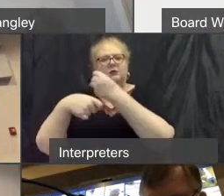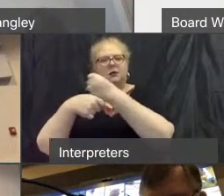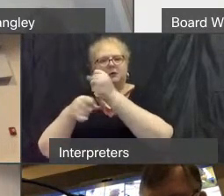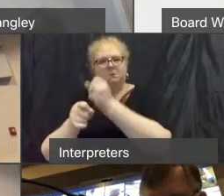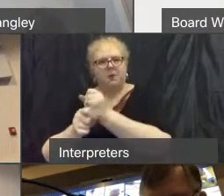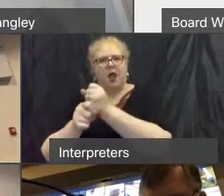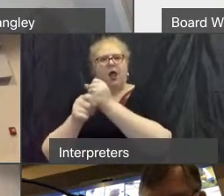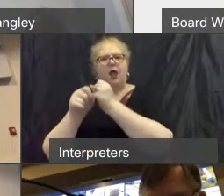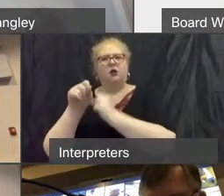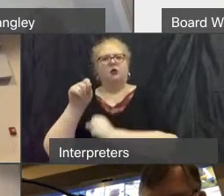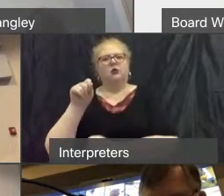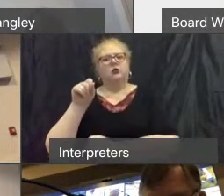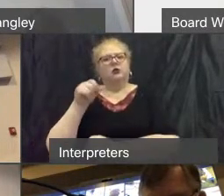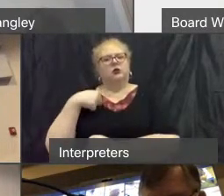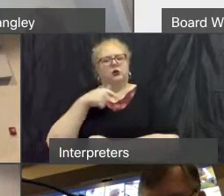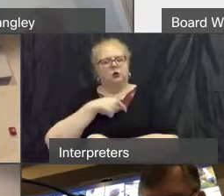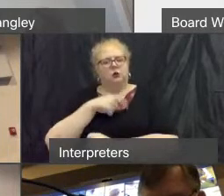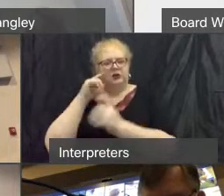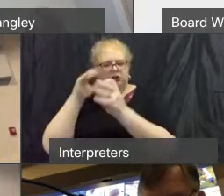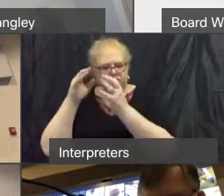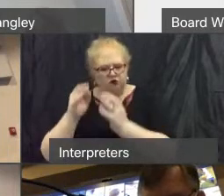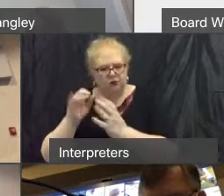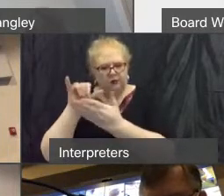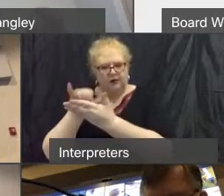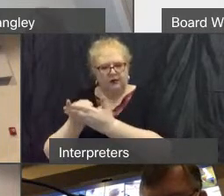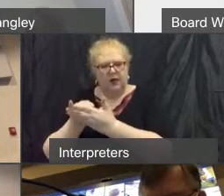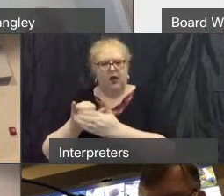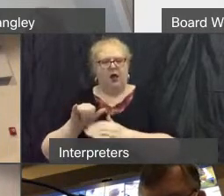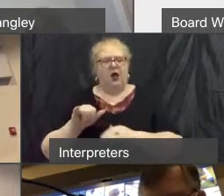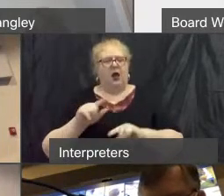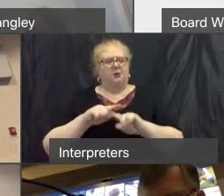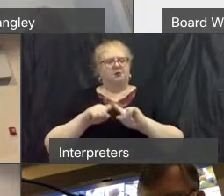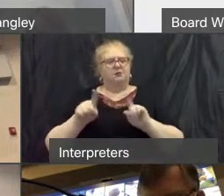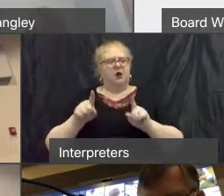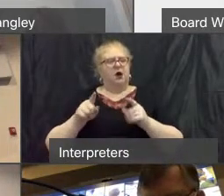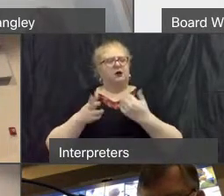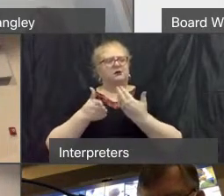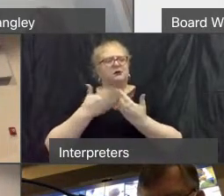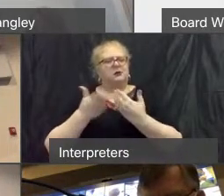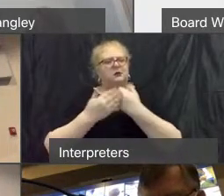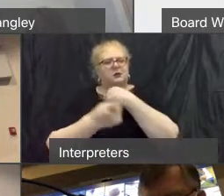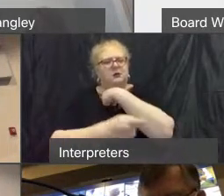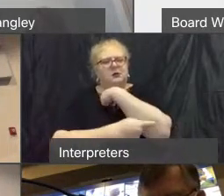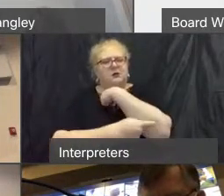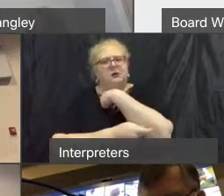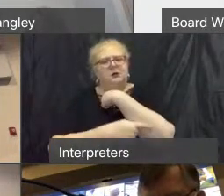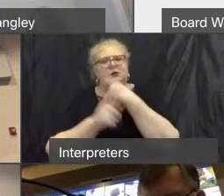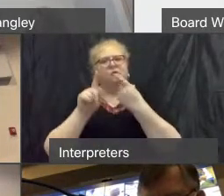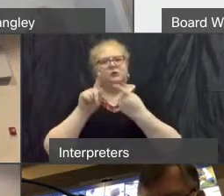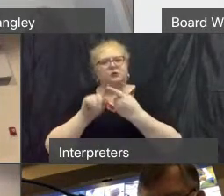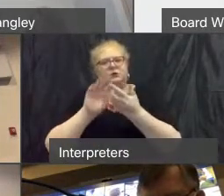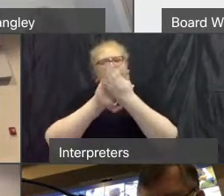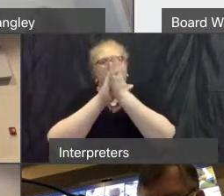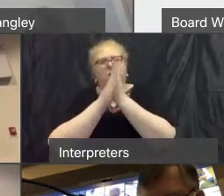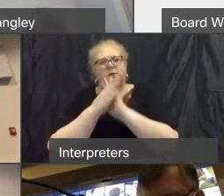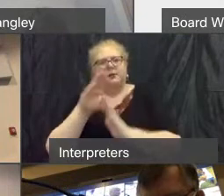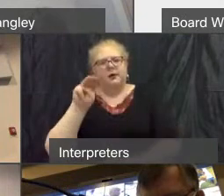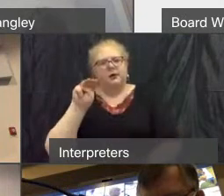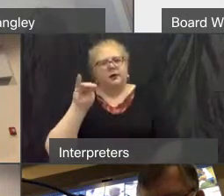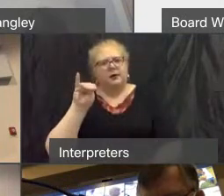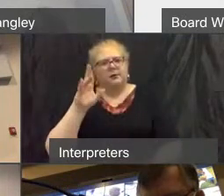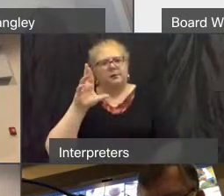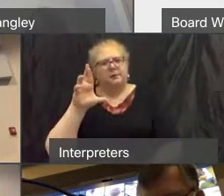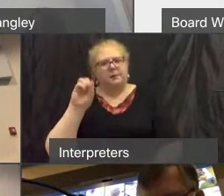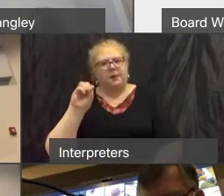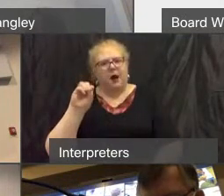it's real easy temptation to get into micromanaging the activities that you and Bruce